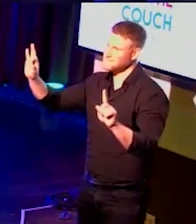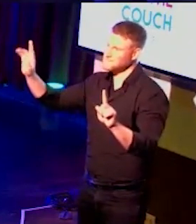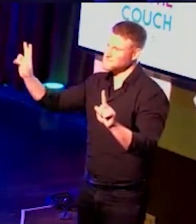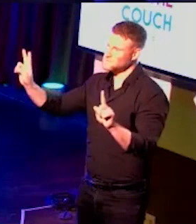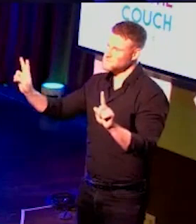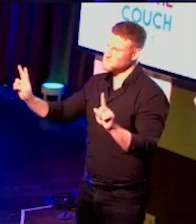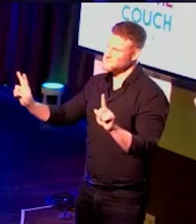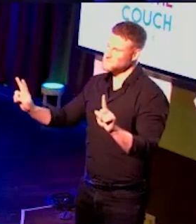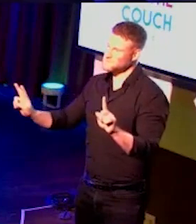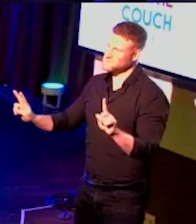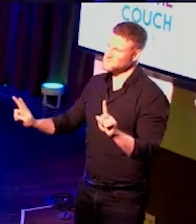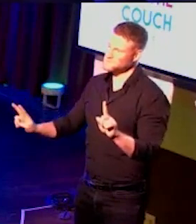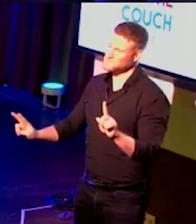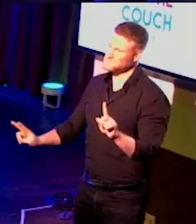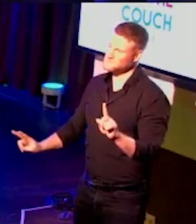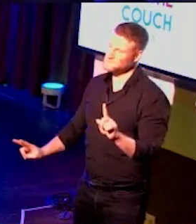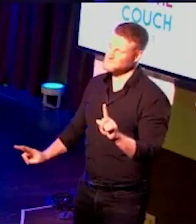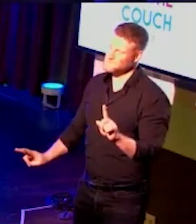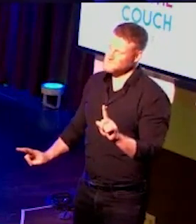1 to 92.